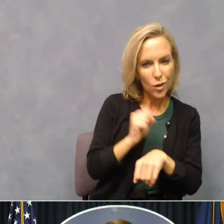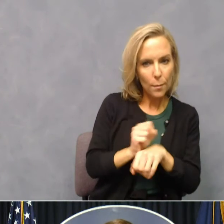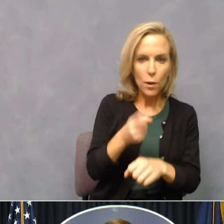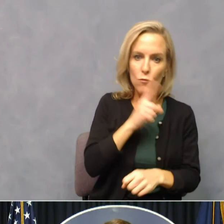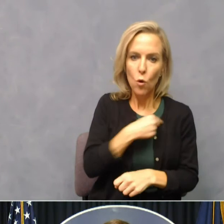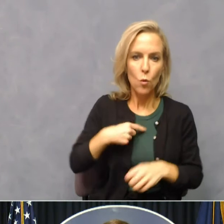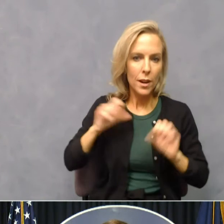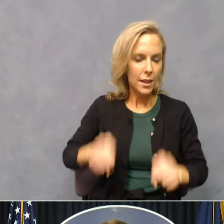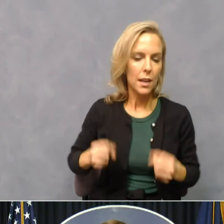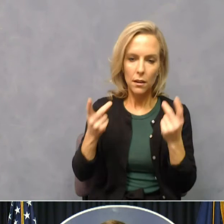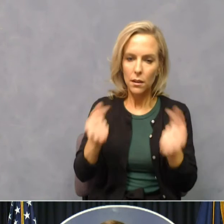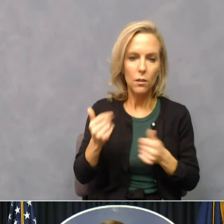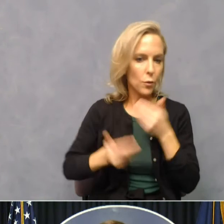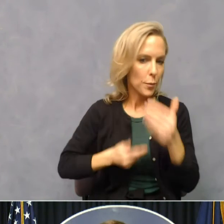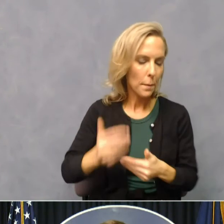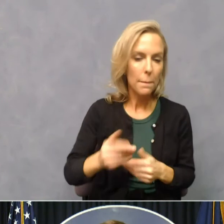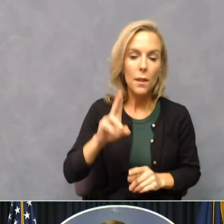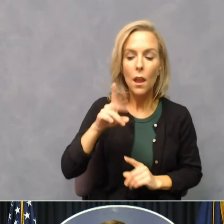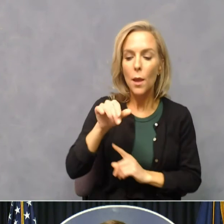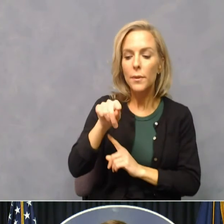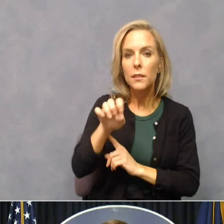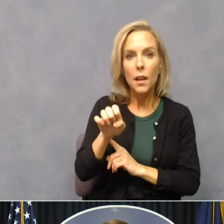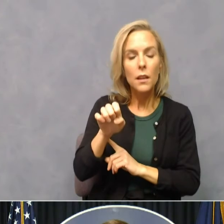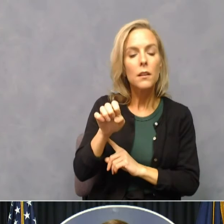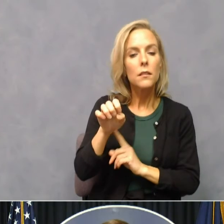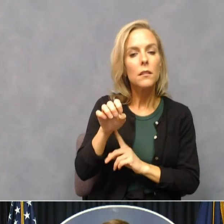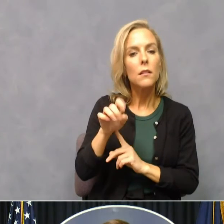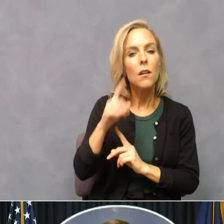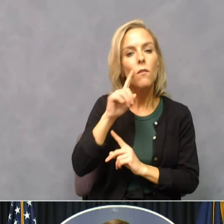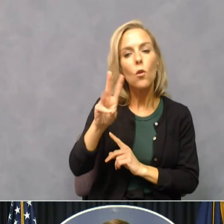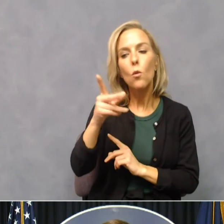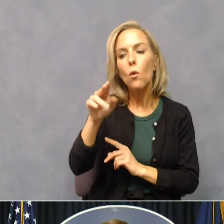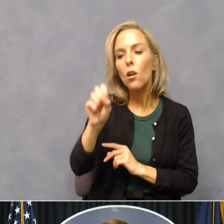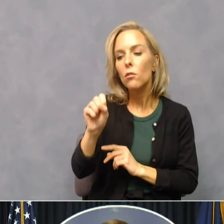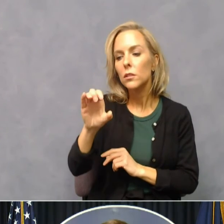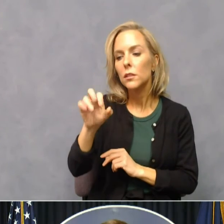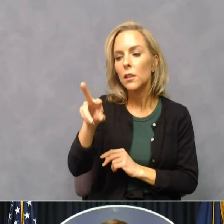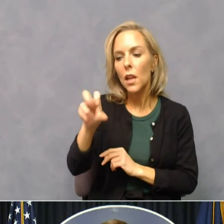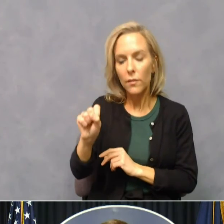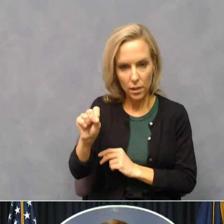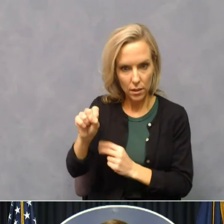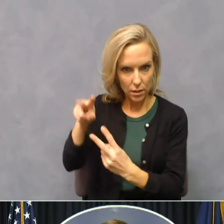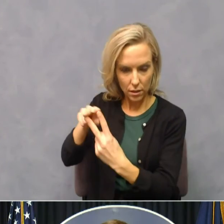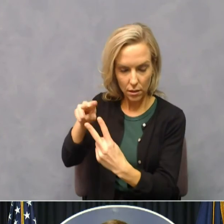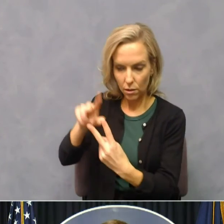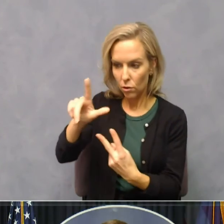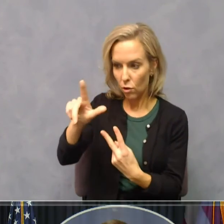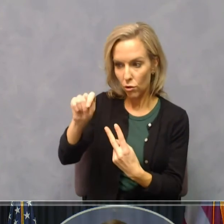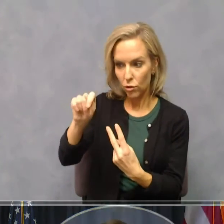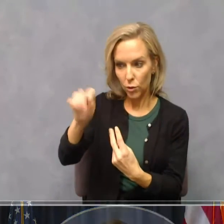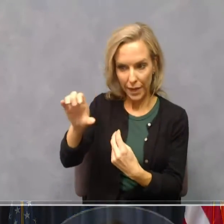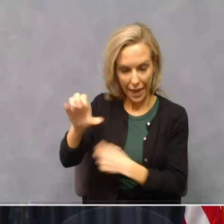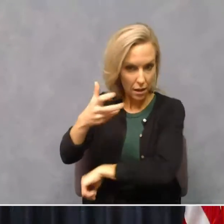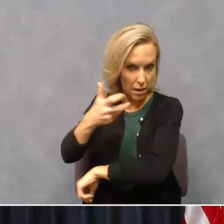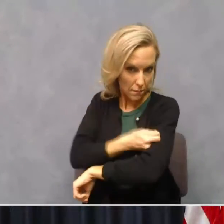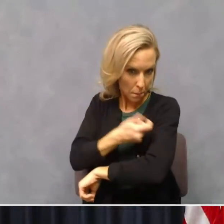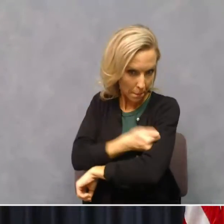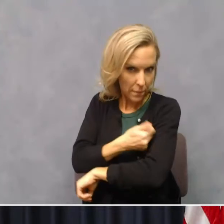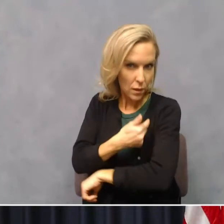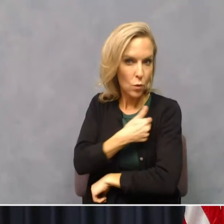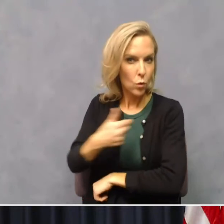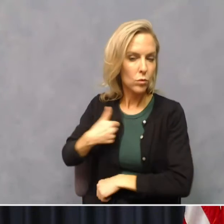possible. For an update on the Walgreens CVS long-term care vaccinations, we'll go to